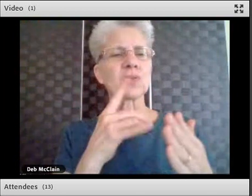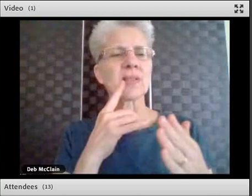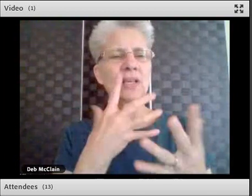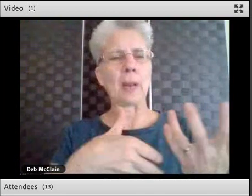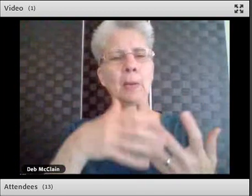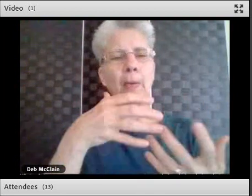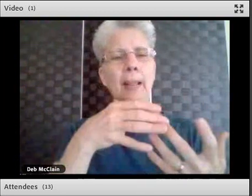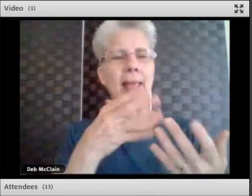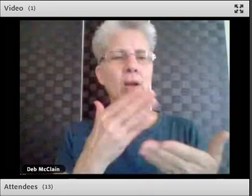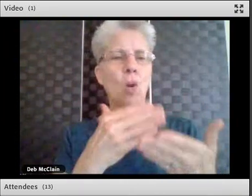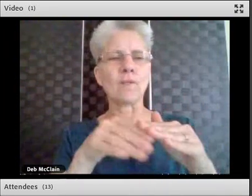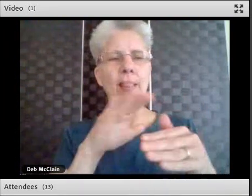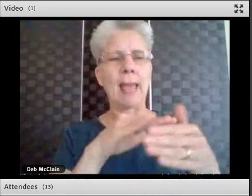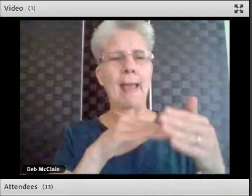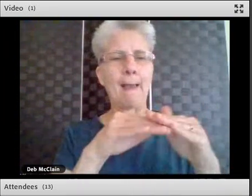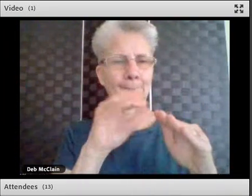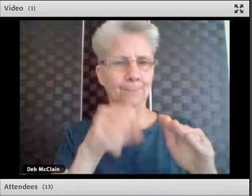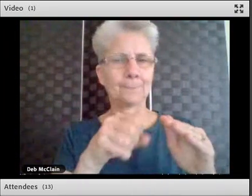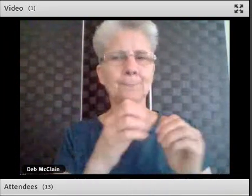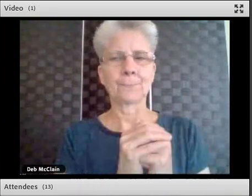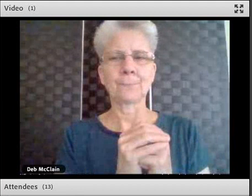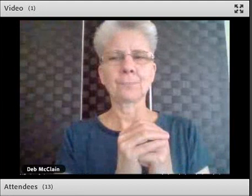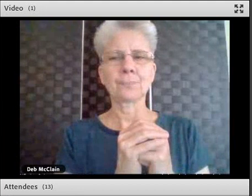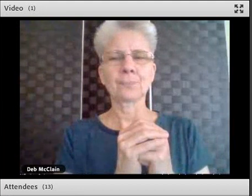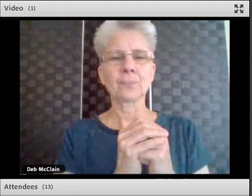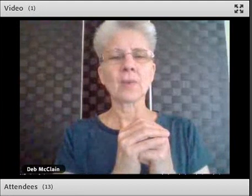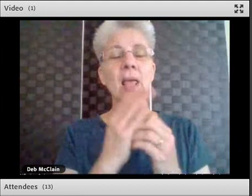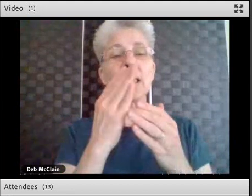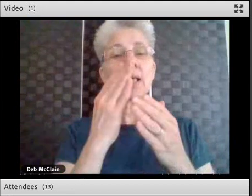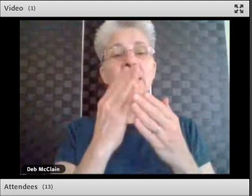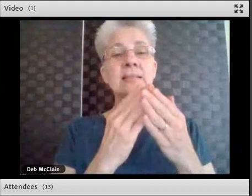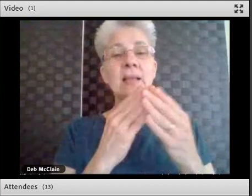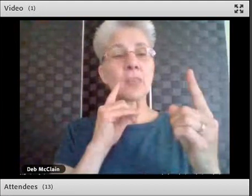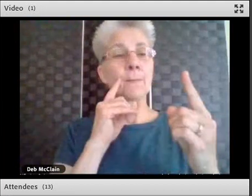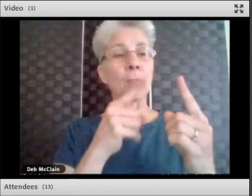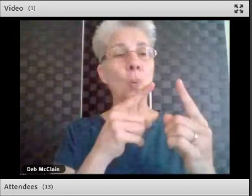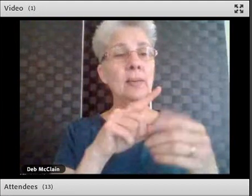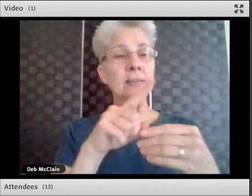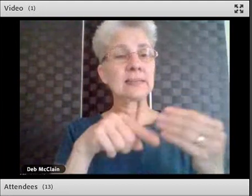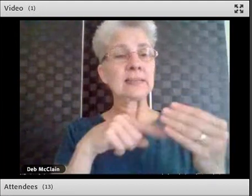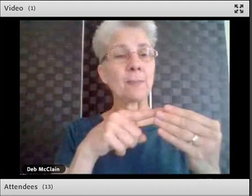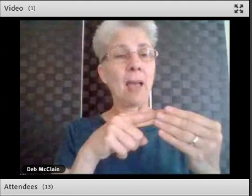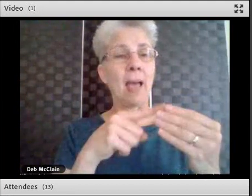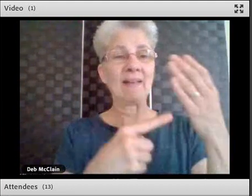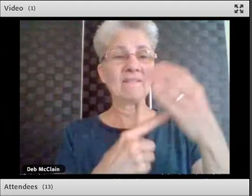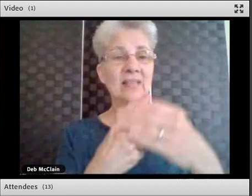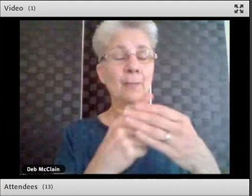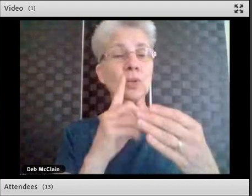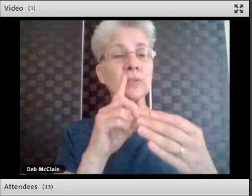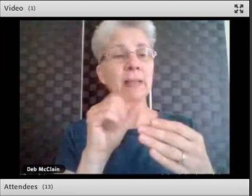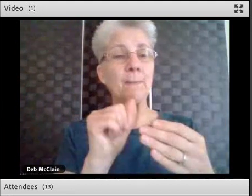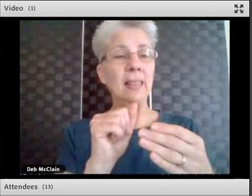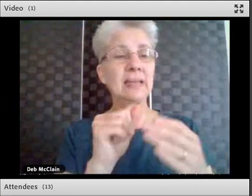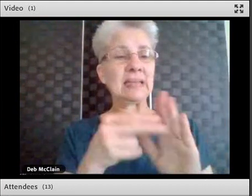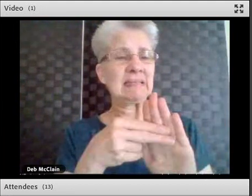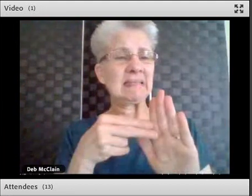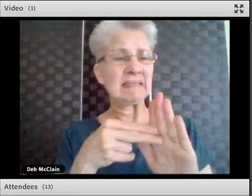interrelated and overlapping. And so some of the points regarding invisible disabilities and stigma